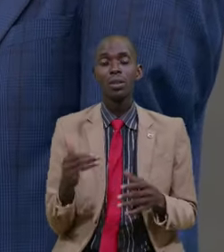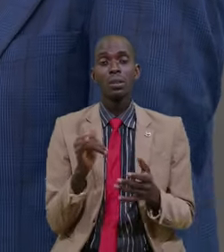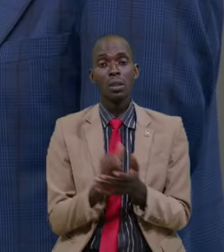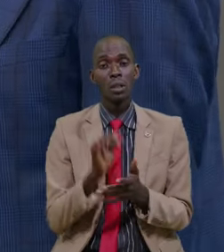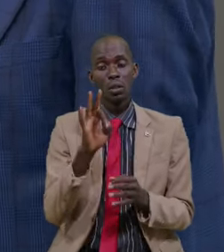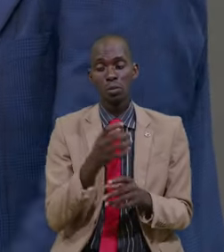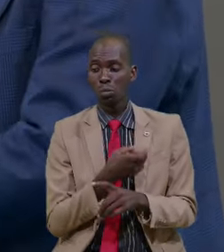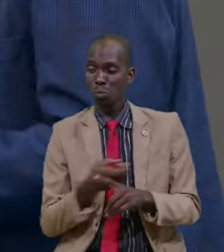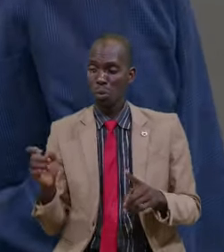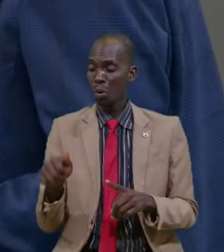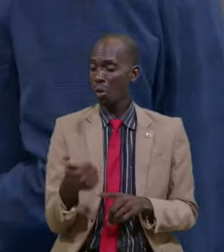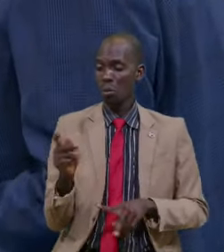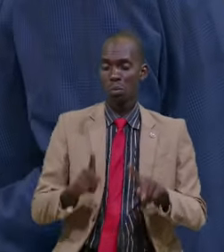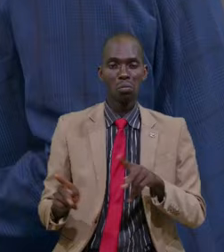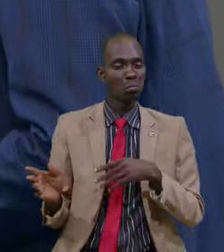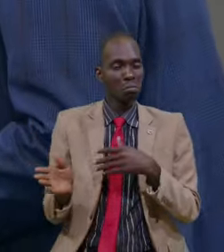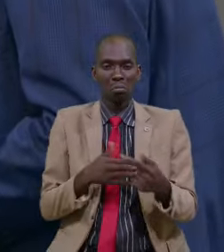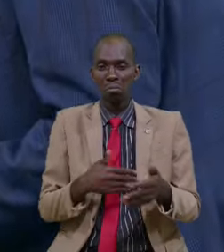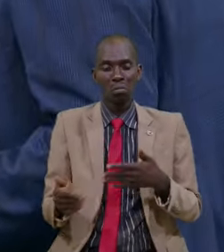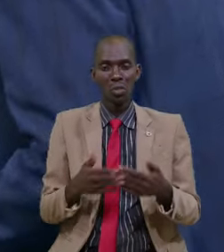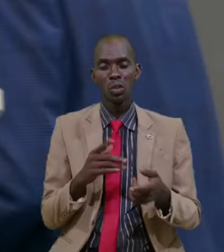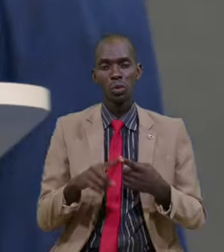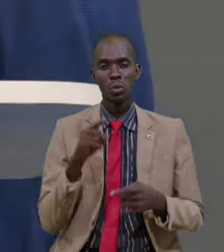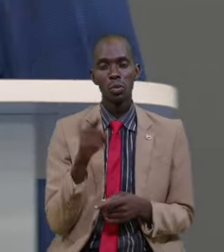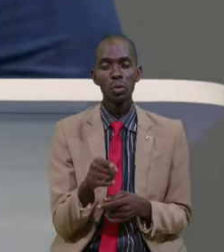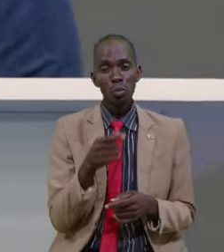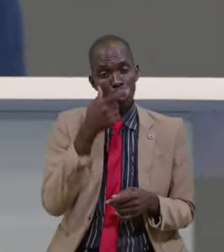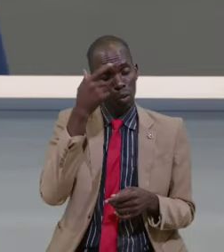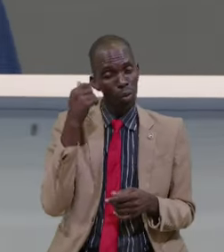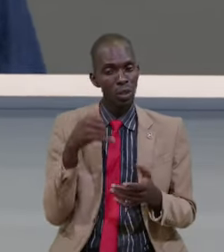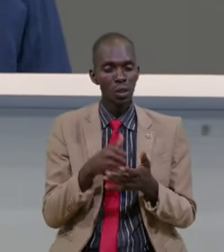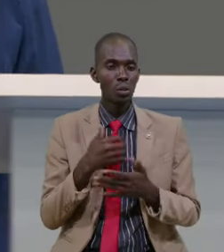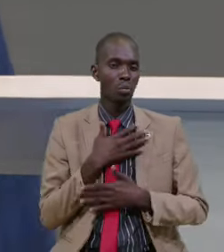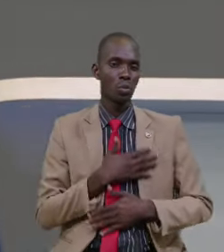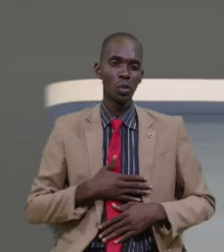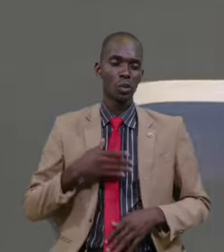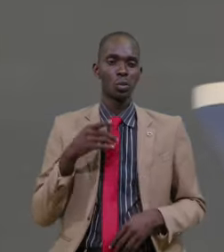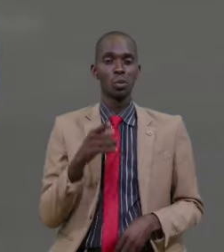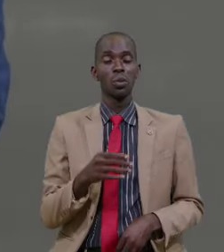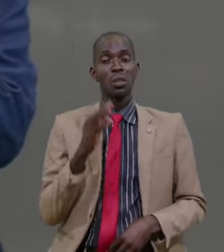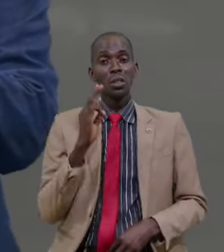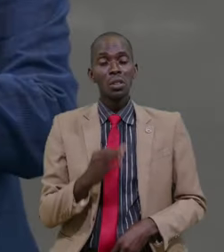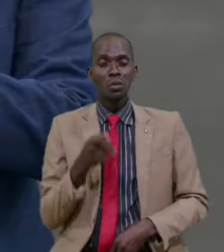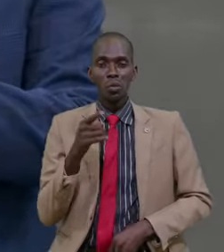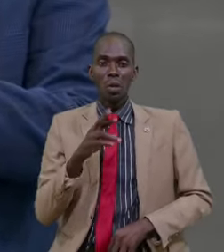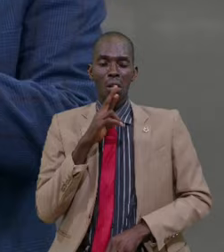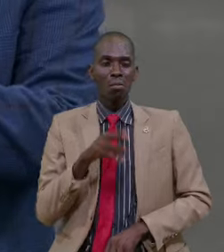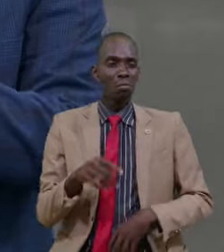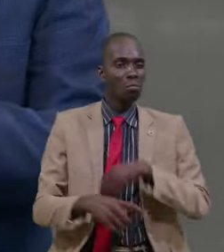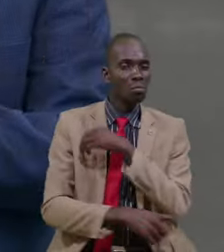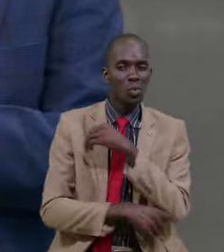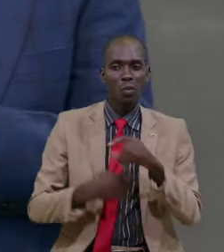you enjoy that because that pleases you. If you're stealing from other people, you love